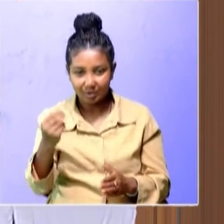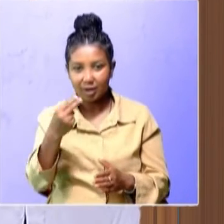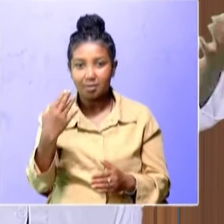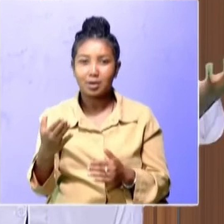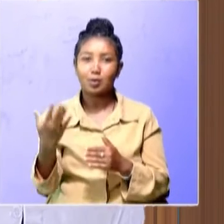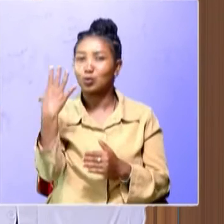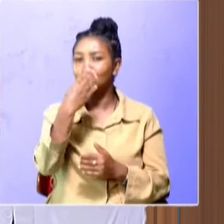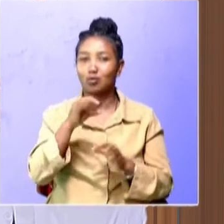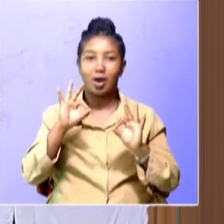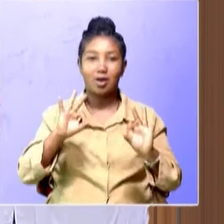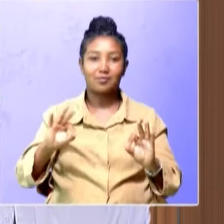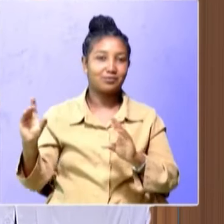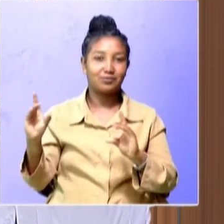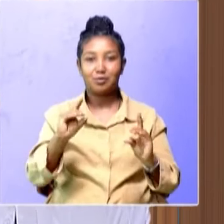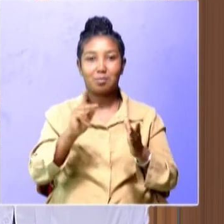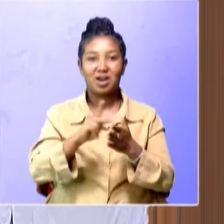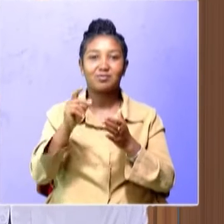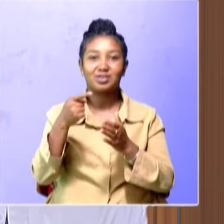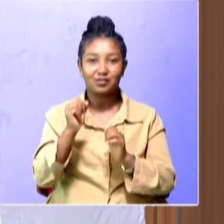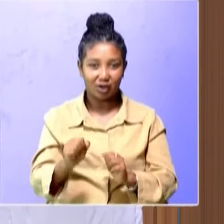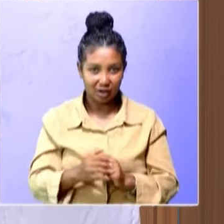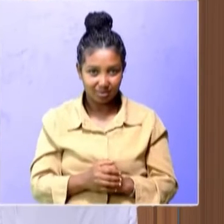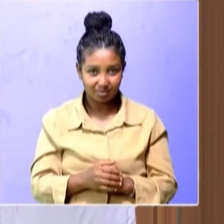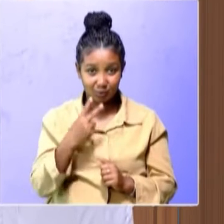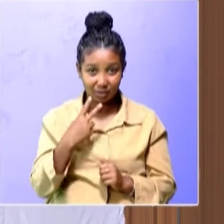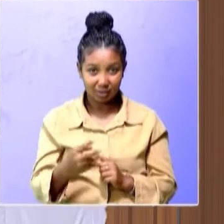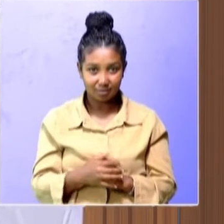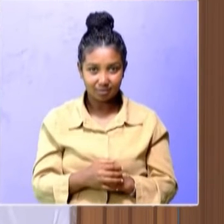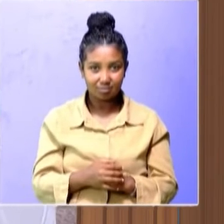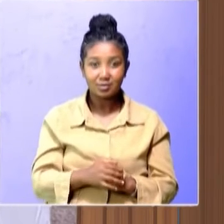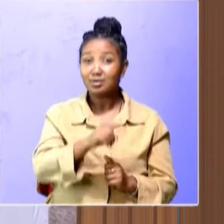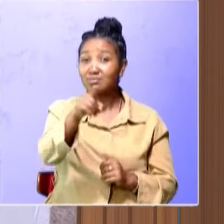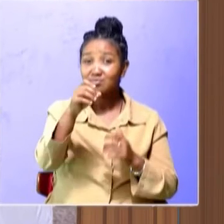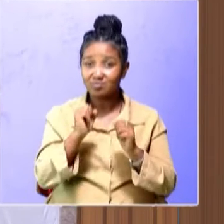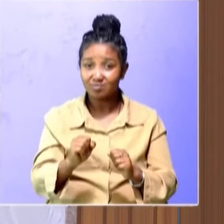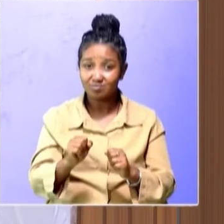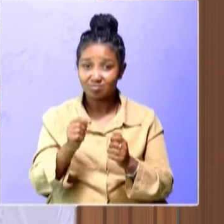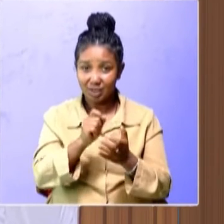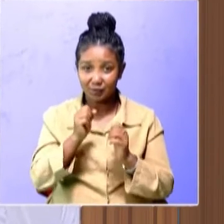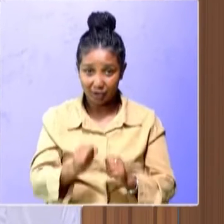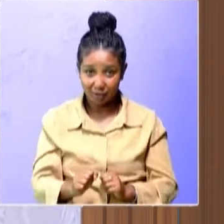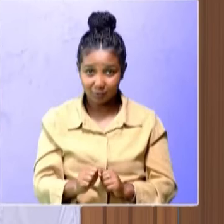a delicious argumentative paragraph. See? So can you do that by yourself?